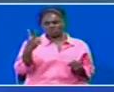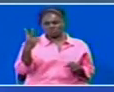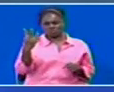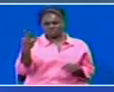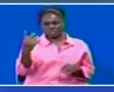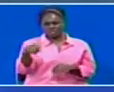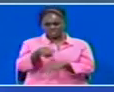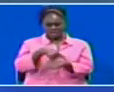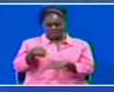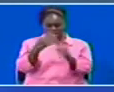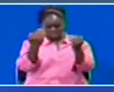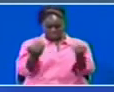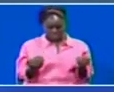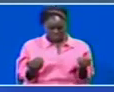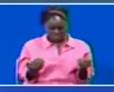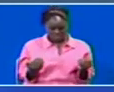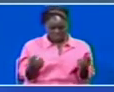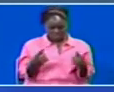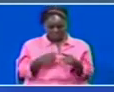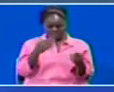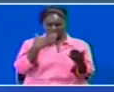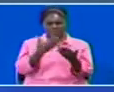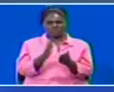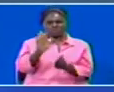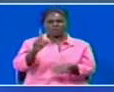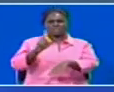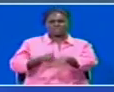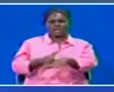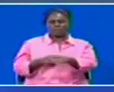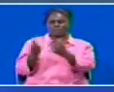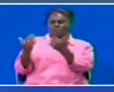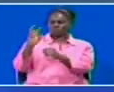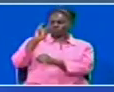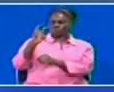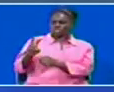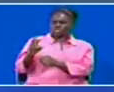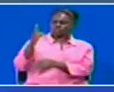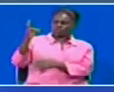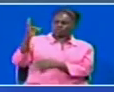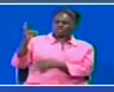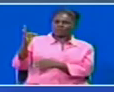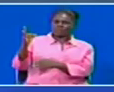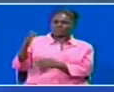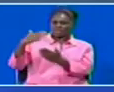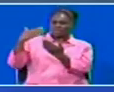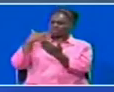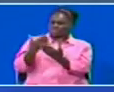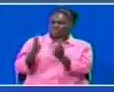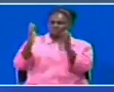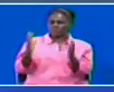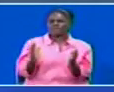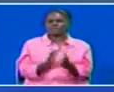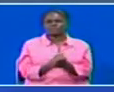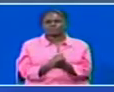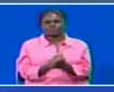to discuss this issue. So. But I thank you for your time and in hoping to see where we want to go. Thank you very much, Professor Peter Kagwanja, Daisy